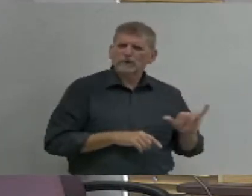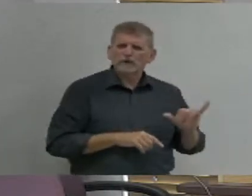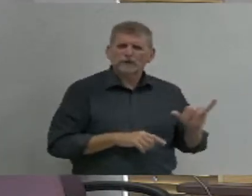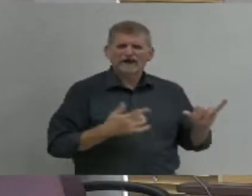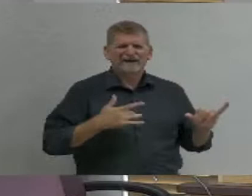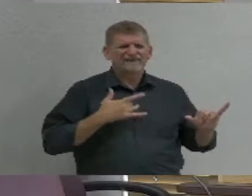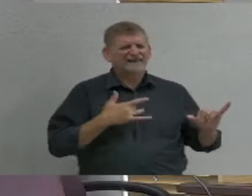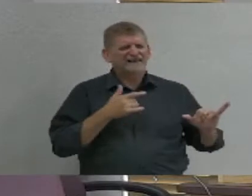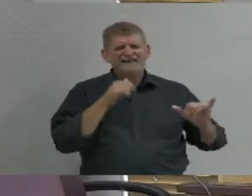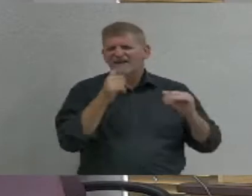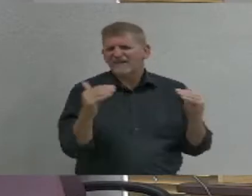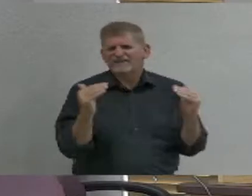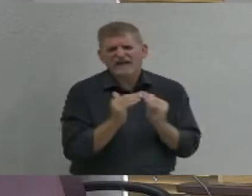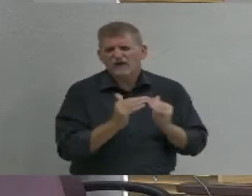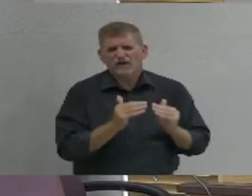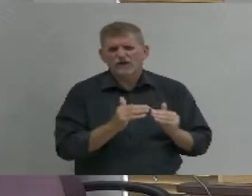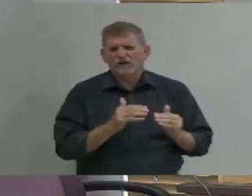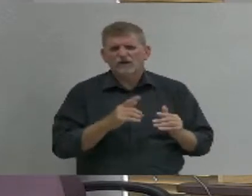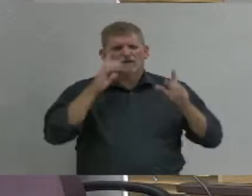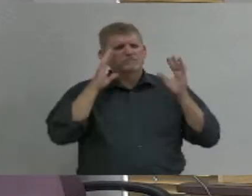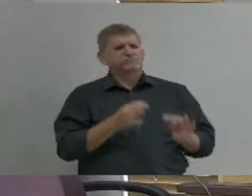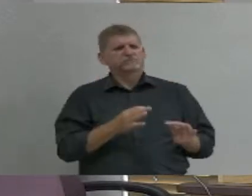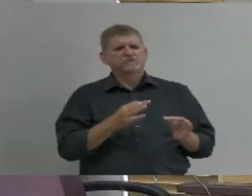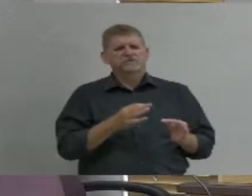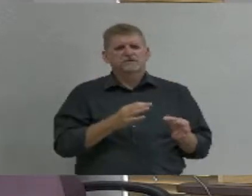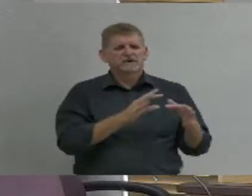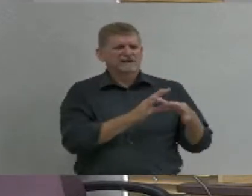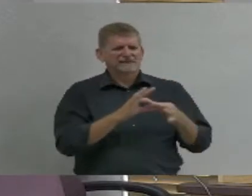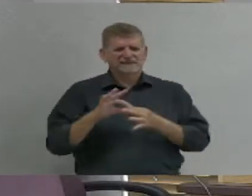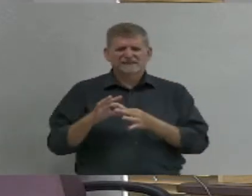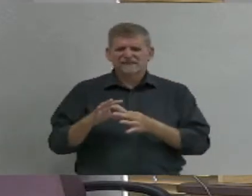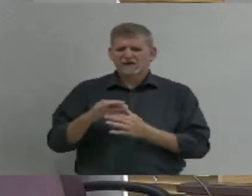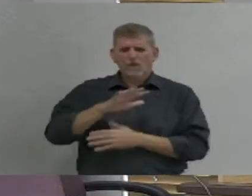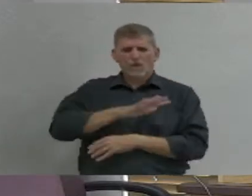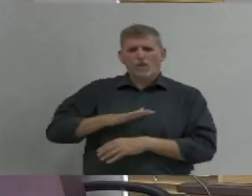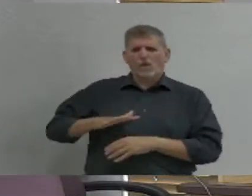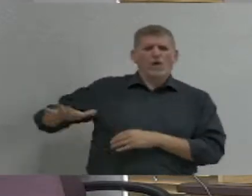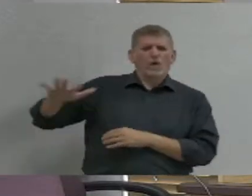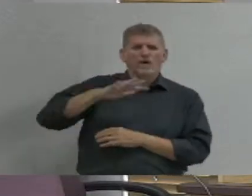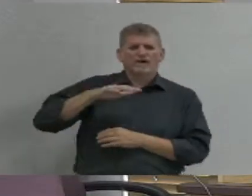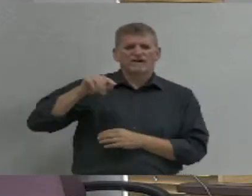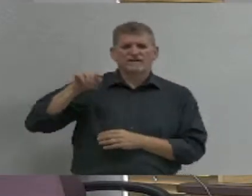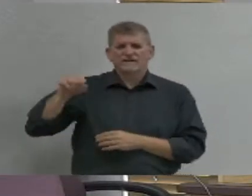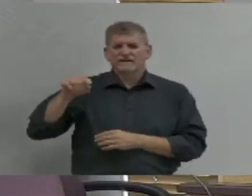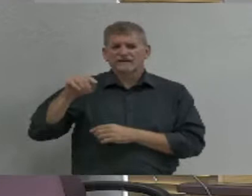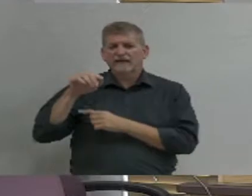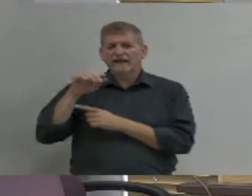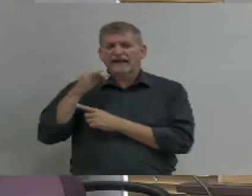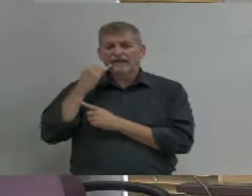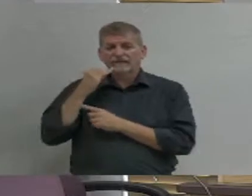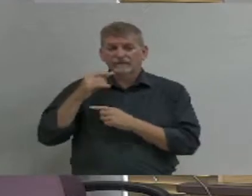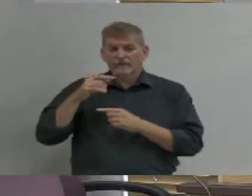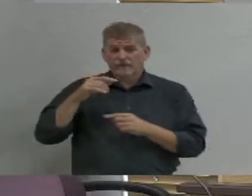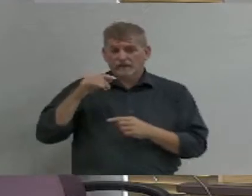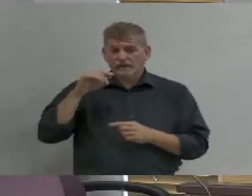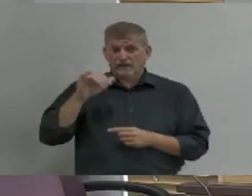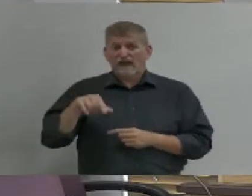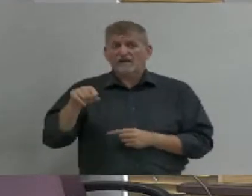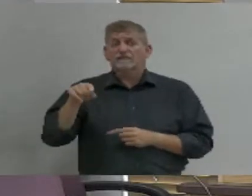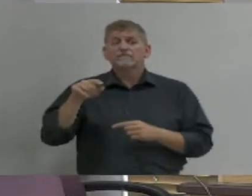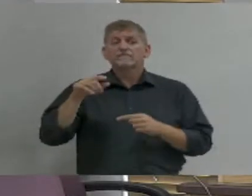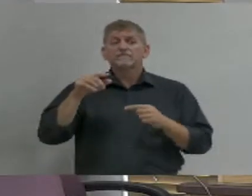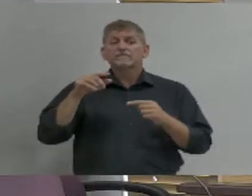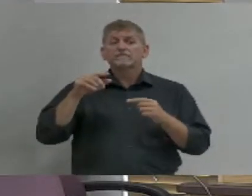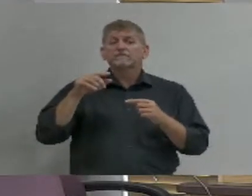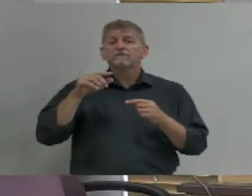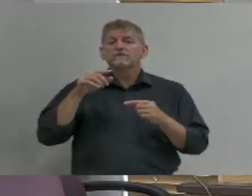in my mind, it's not fair to me to tie all of those cases to whether we can open up for an hour. You know,